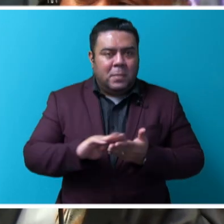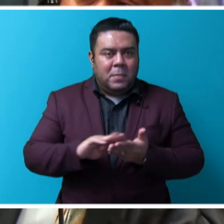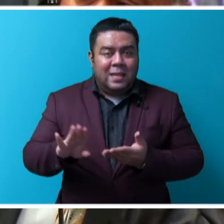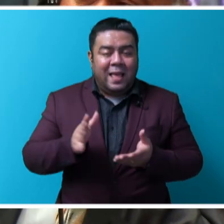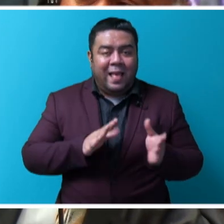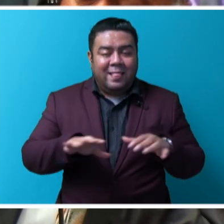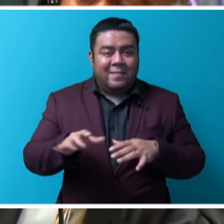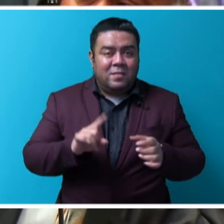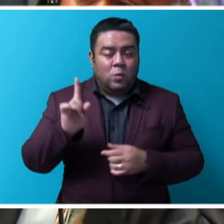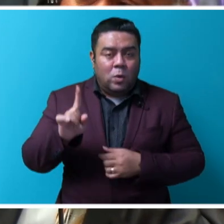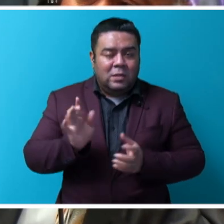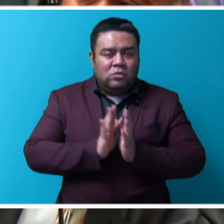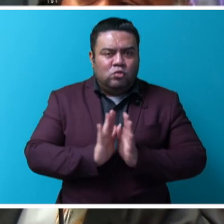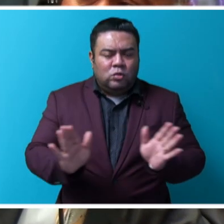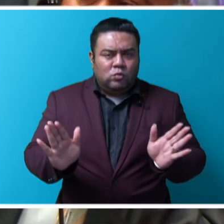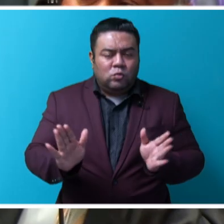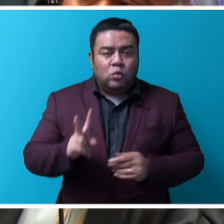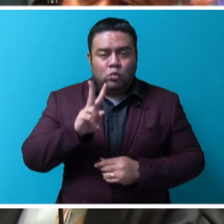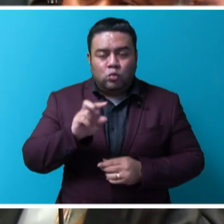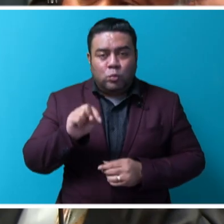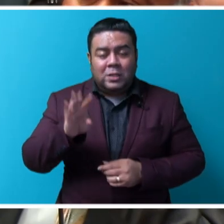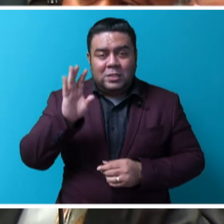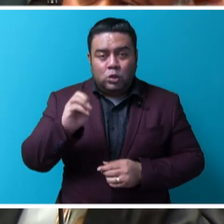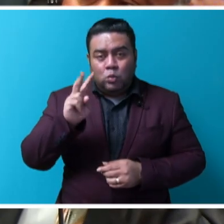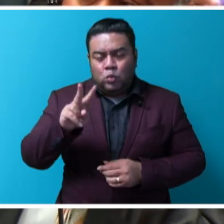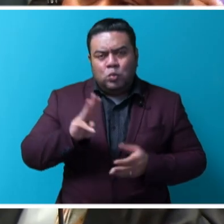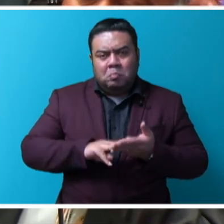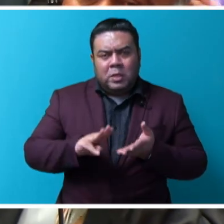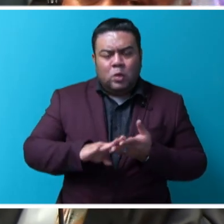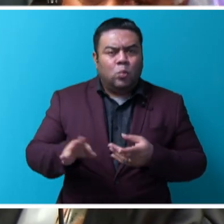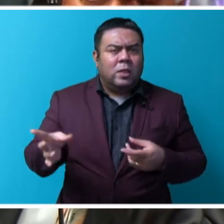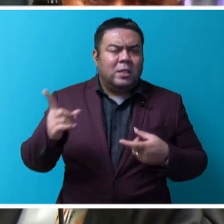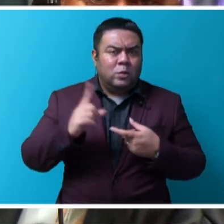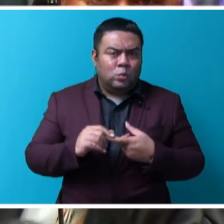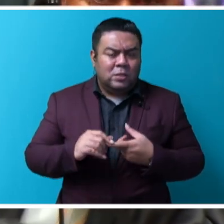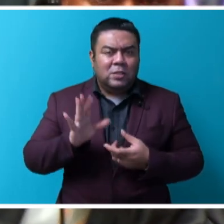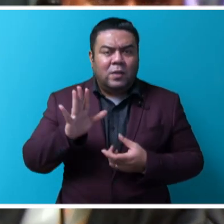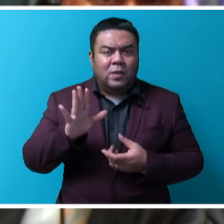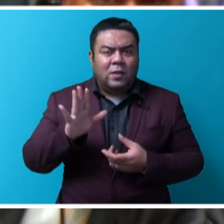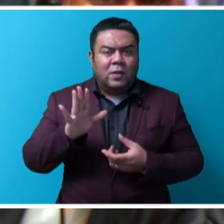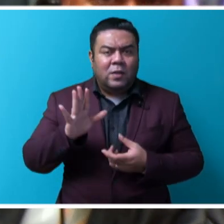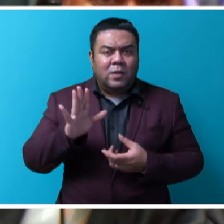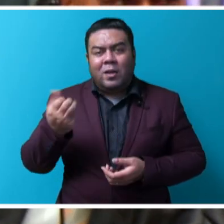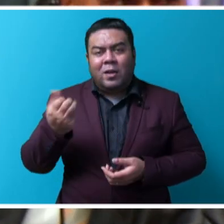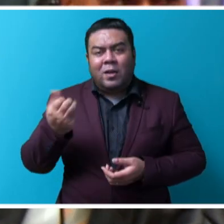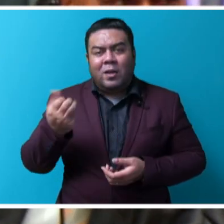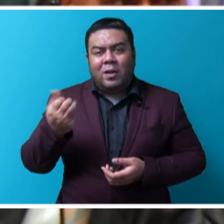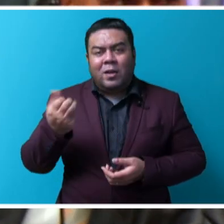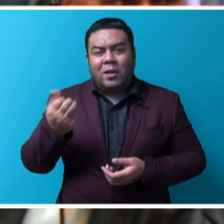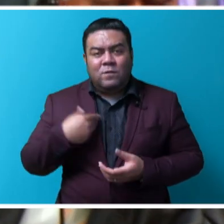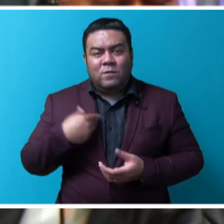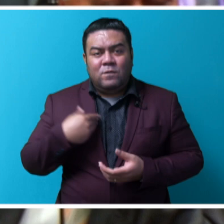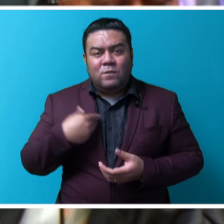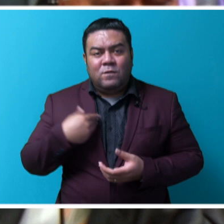Asia-Pacific Environment Authorities Forum, AP6, which was approved by Cabinet in October last year. By hosting AP6, Fiji